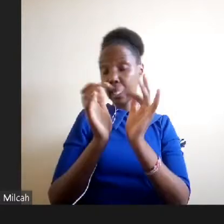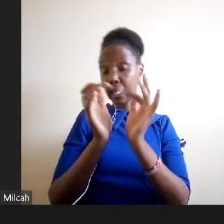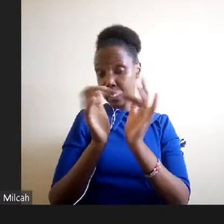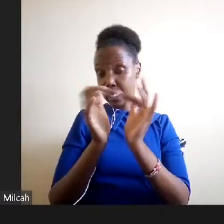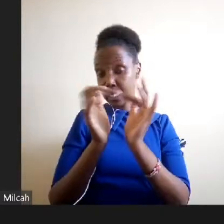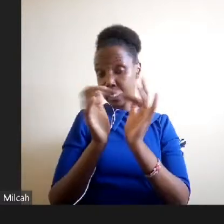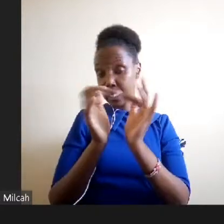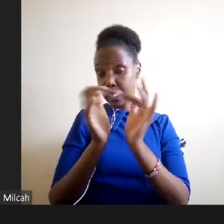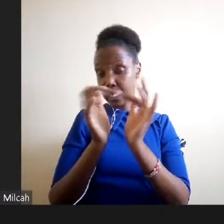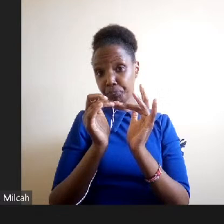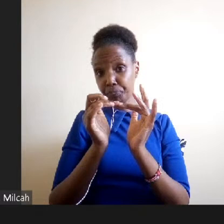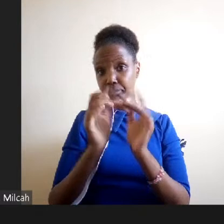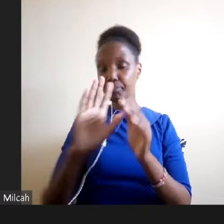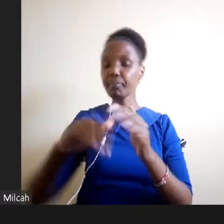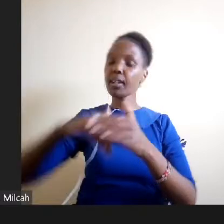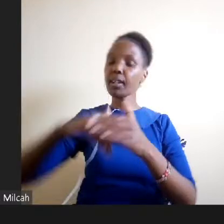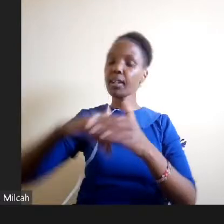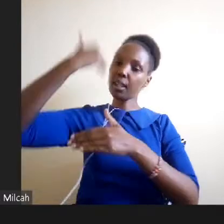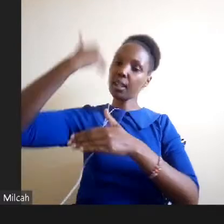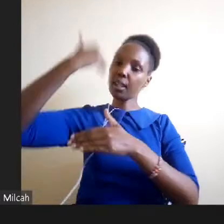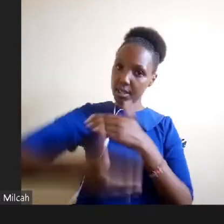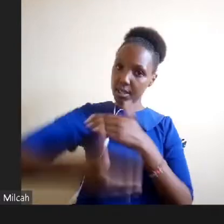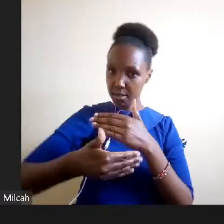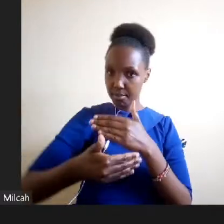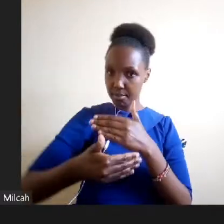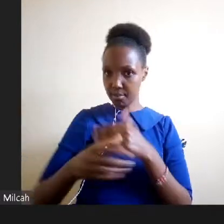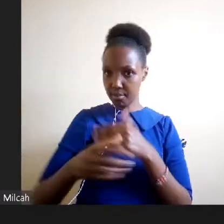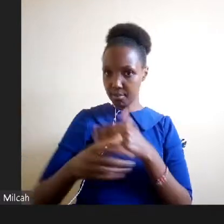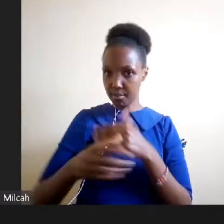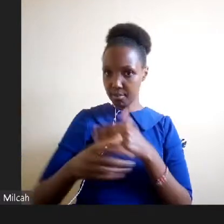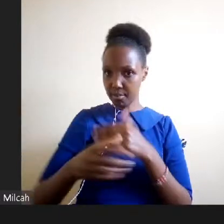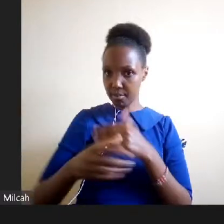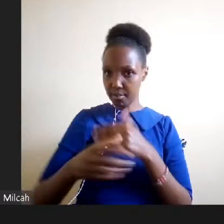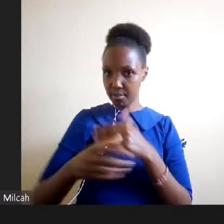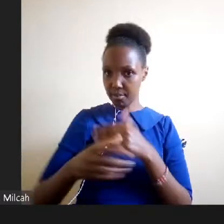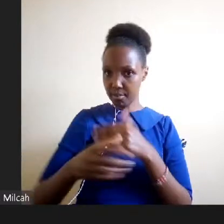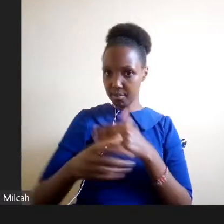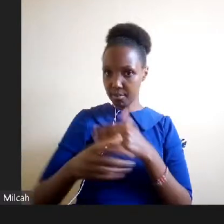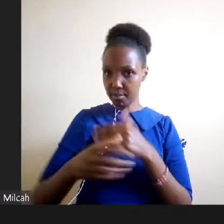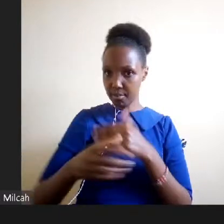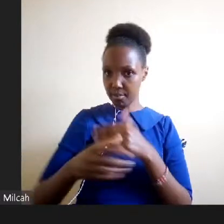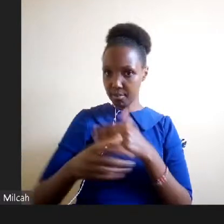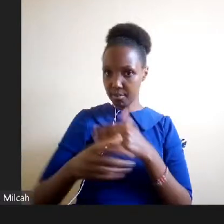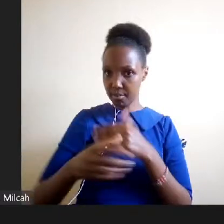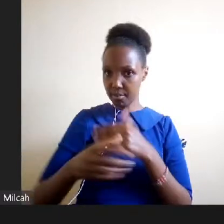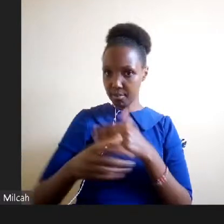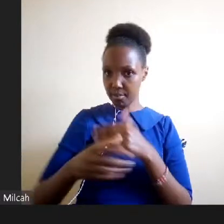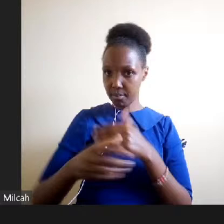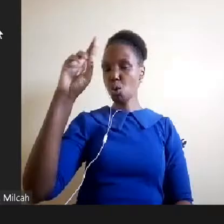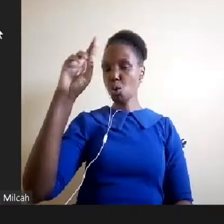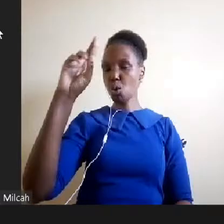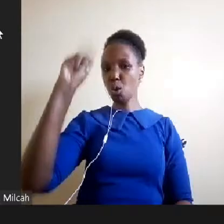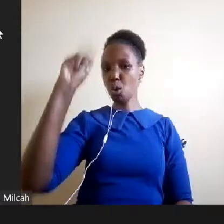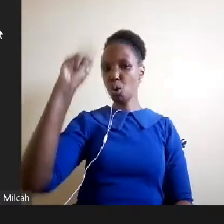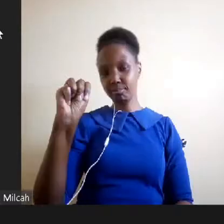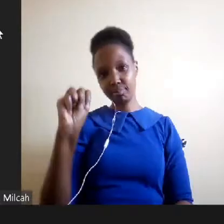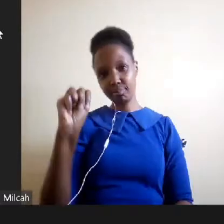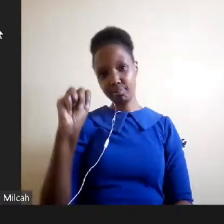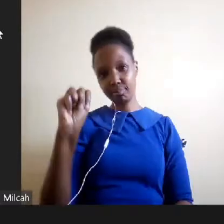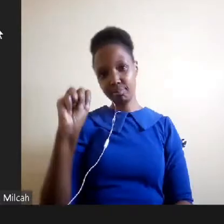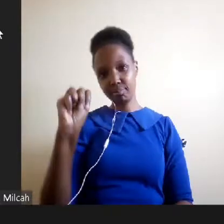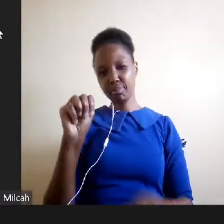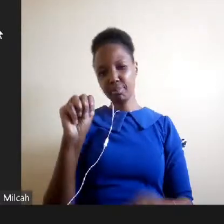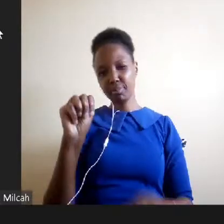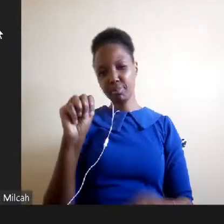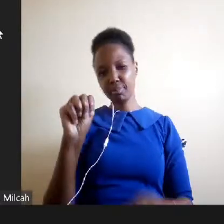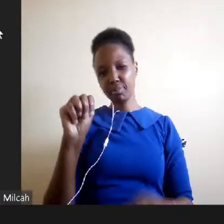Next, click Filters on Google Chrome. You may also add sites that your child is approved to visit, as well